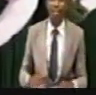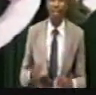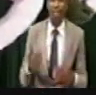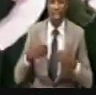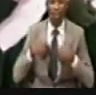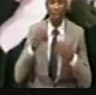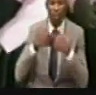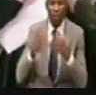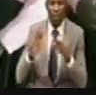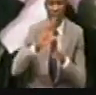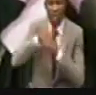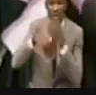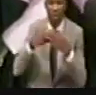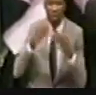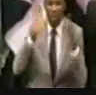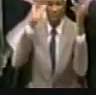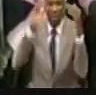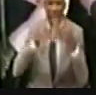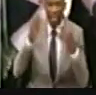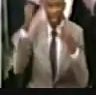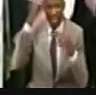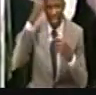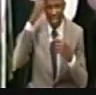in the midst of the